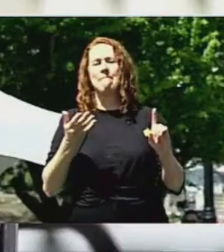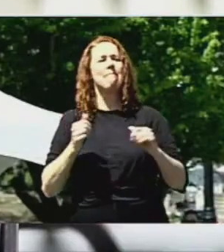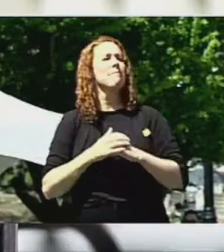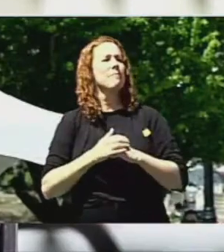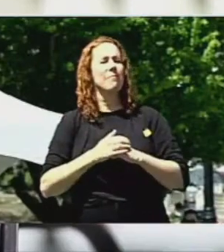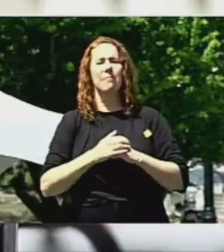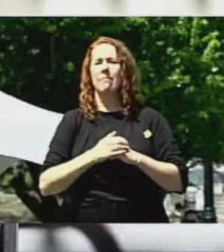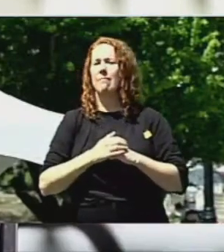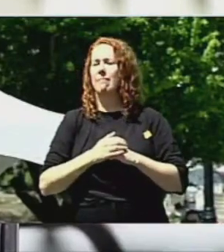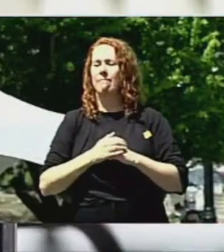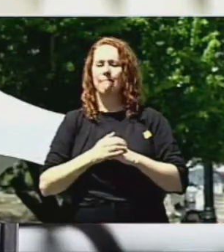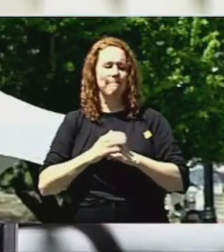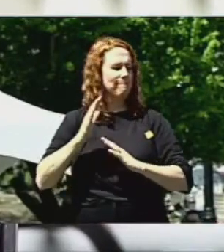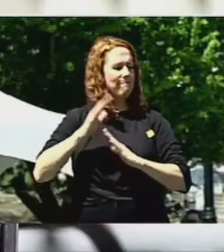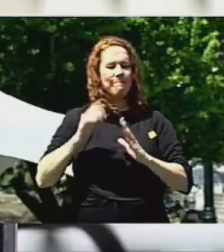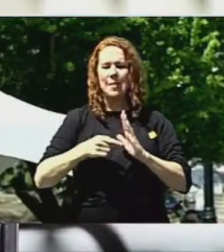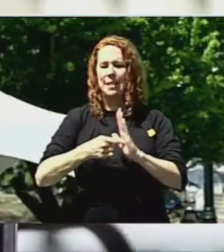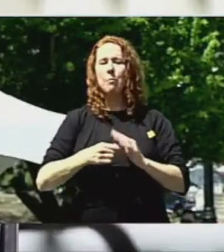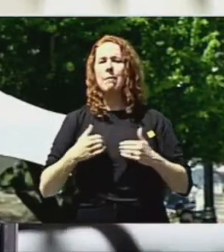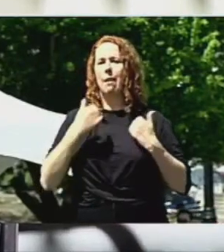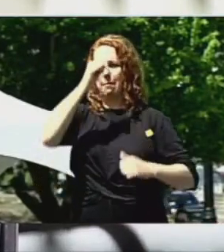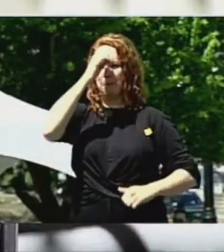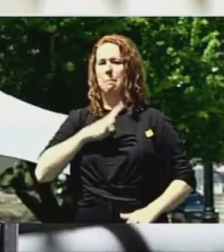an example of what we hope to see our young men